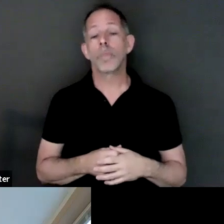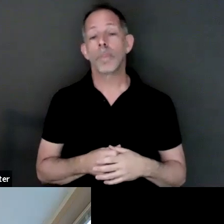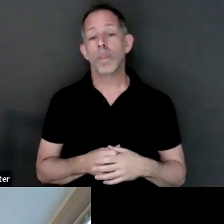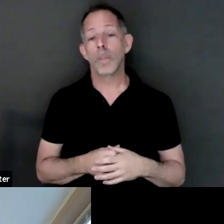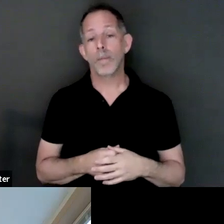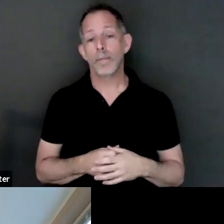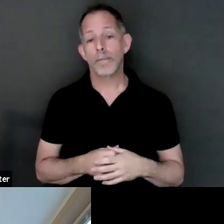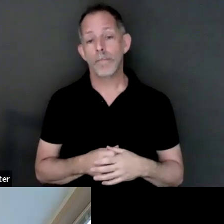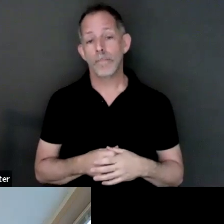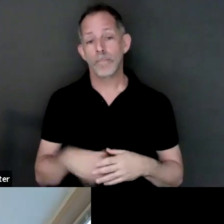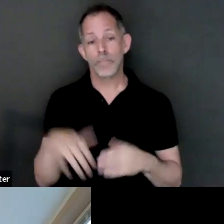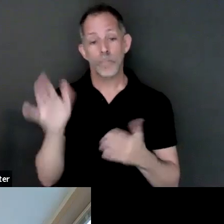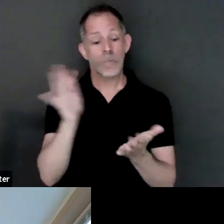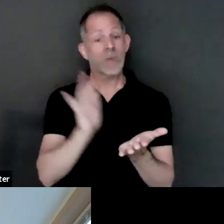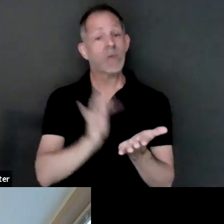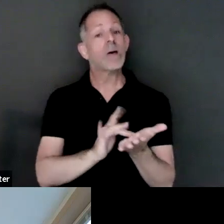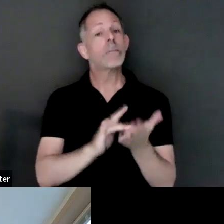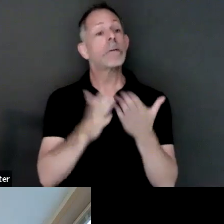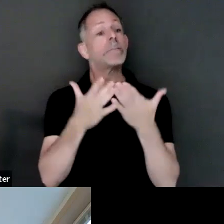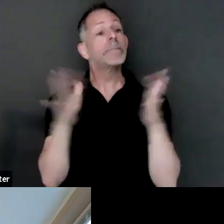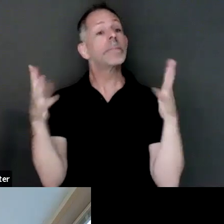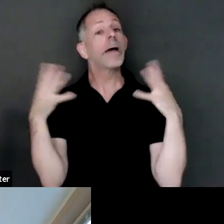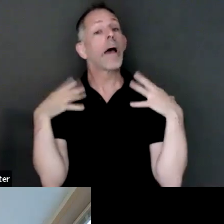I just made, and then